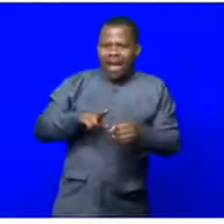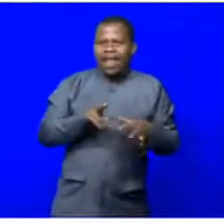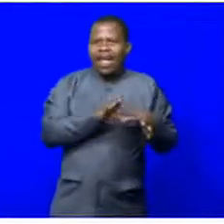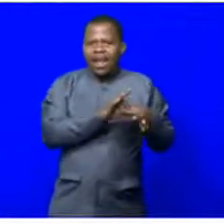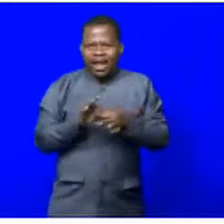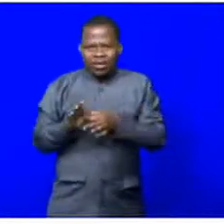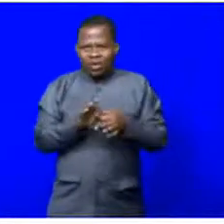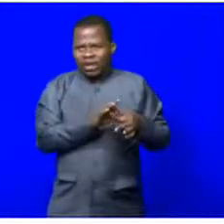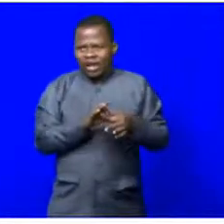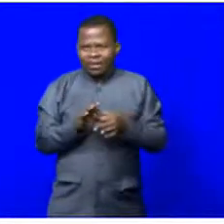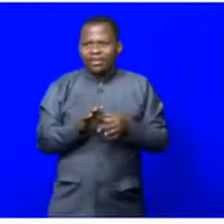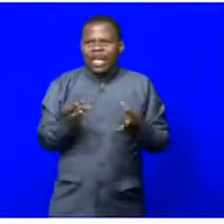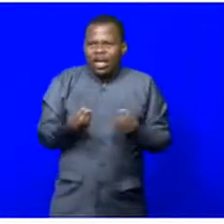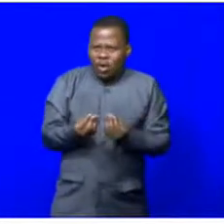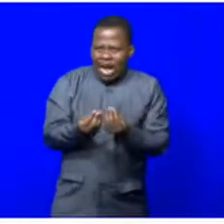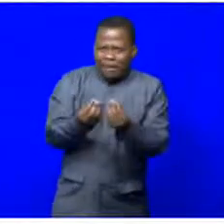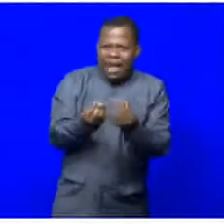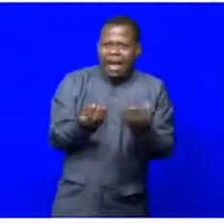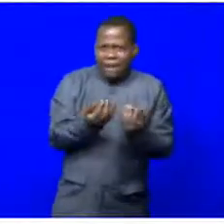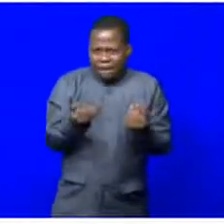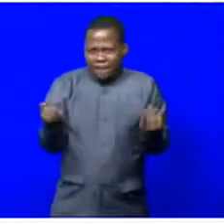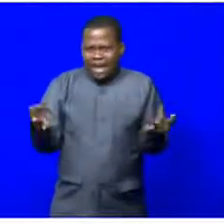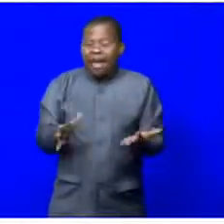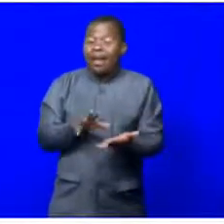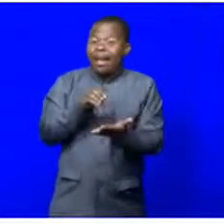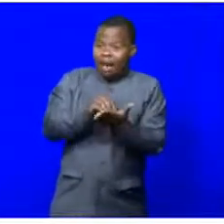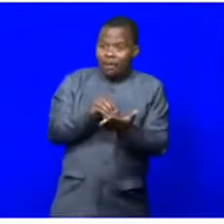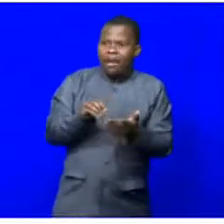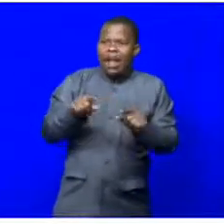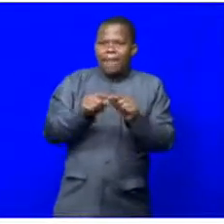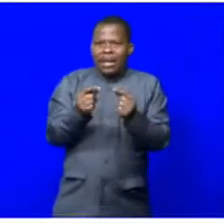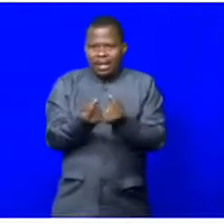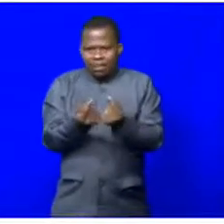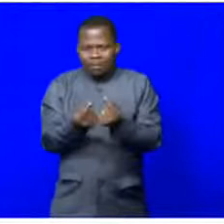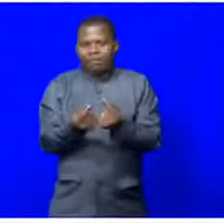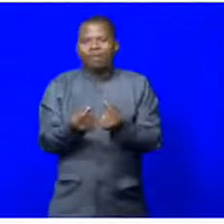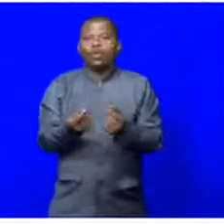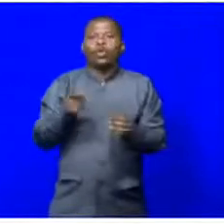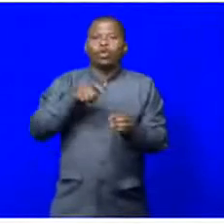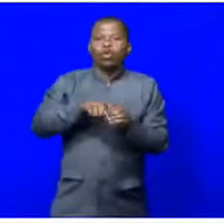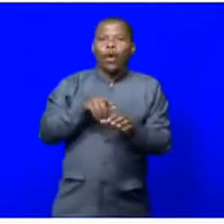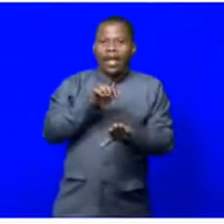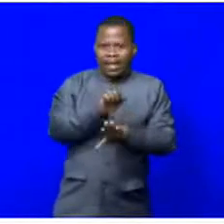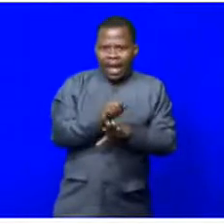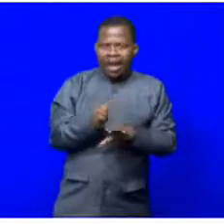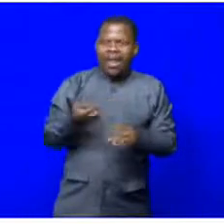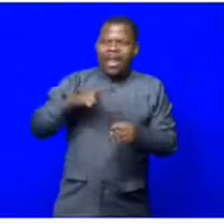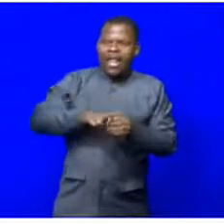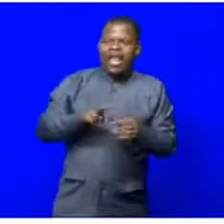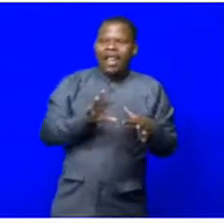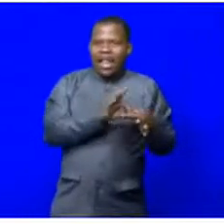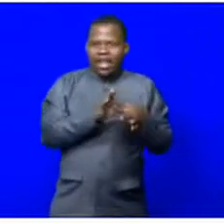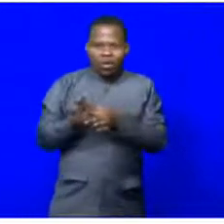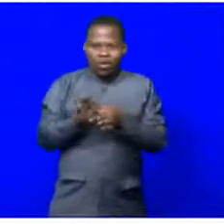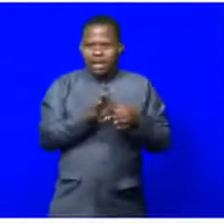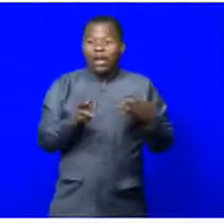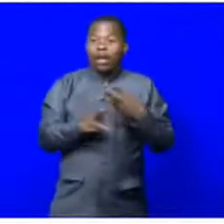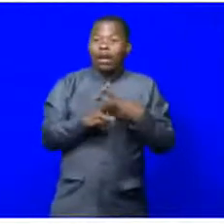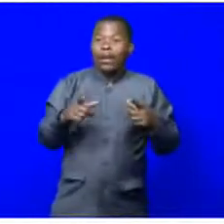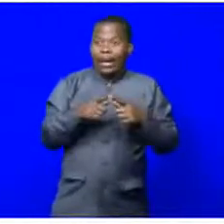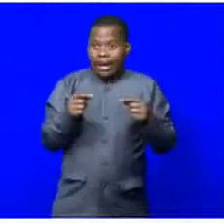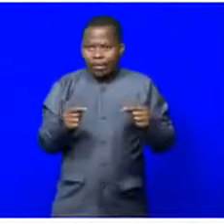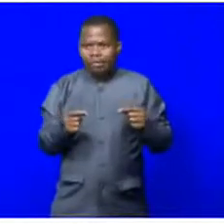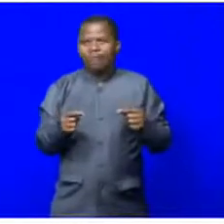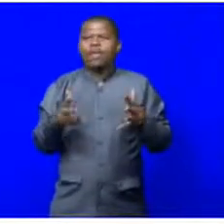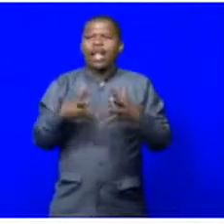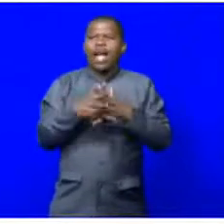tinhlangano letinemigcuzulwano lehlukahlukene lengenelwa amacembu langemaphasi kwayo. Lenhlangano kule mpelasonto beyibamba umhlangano olumkhulu